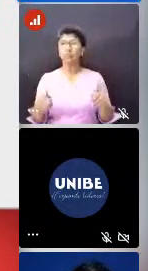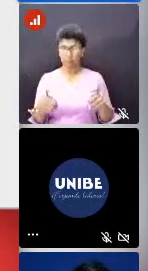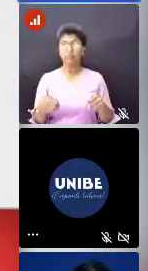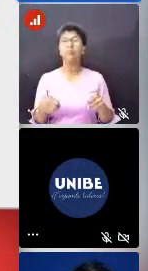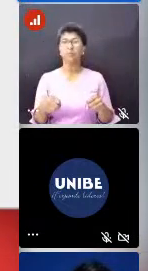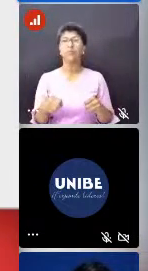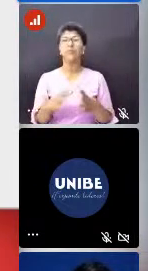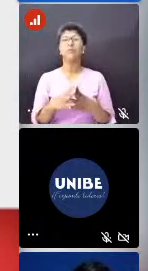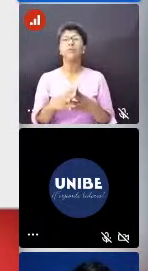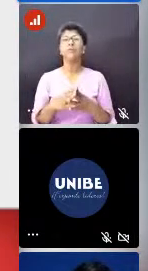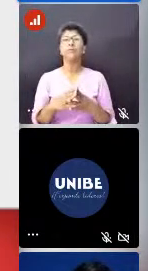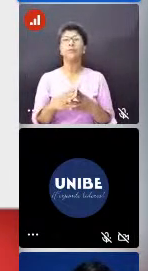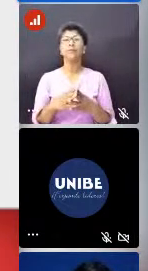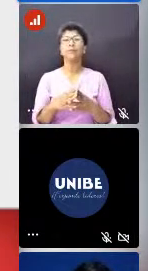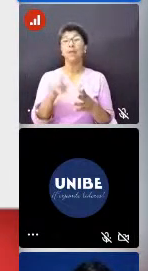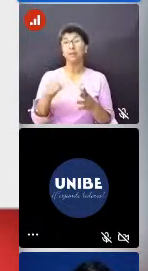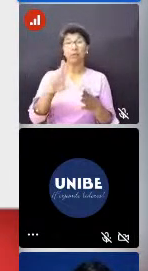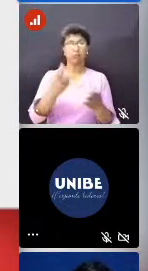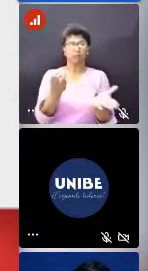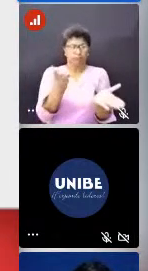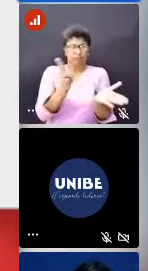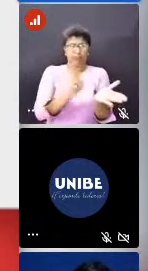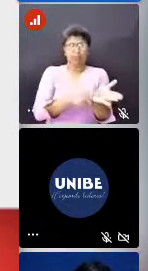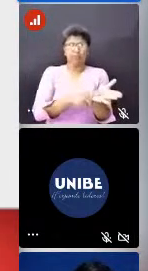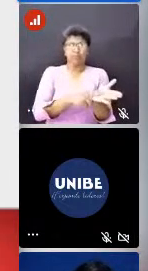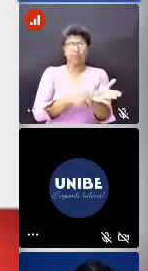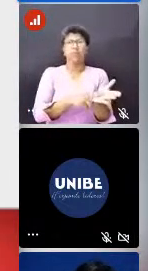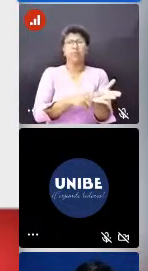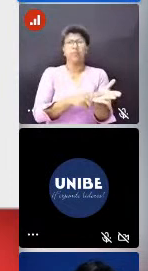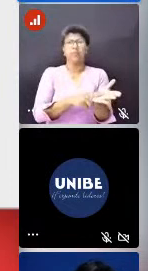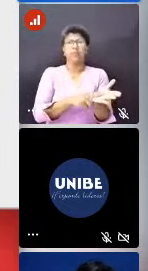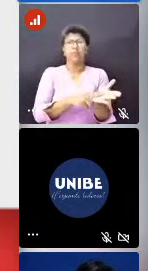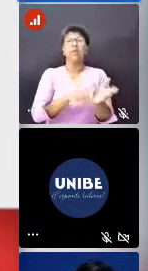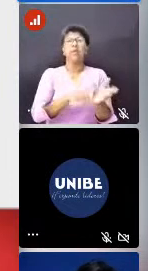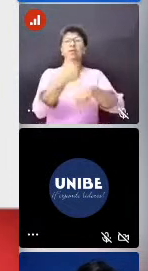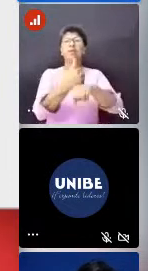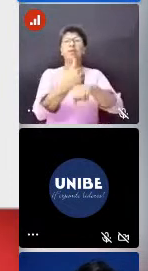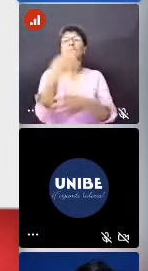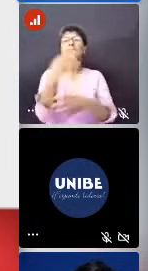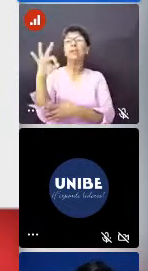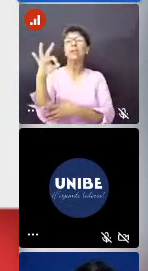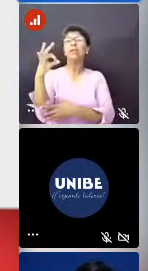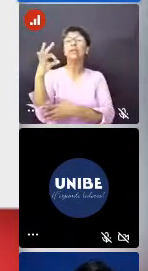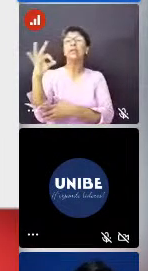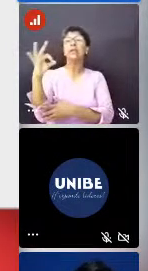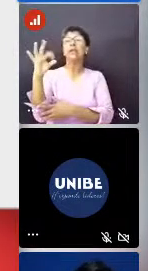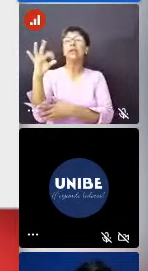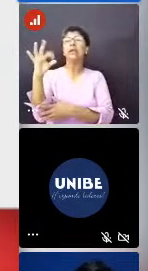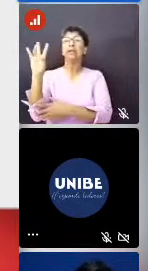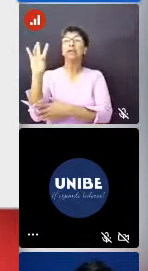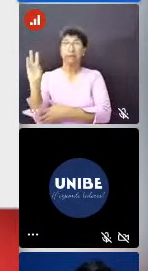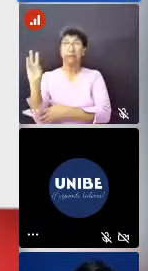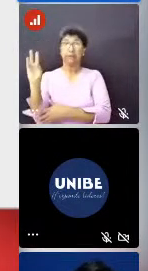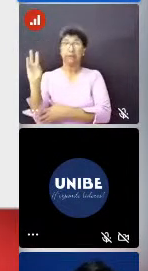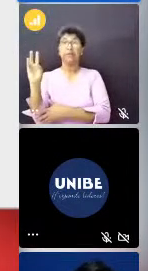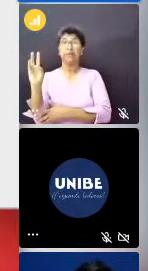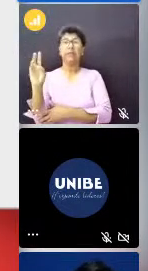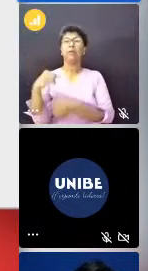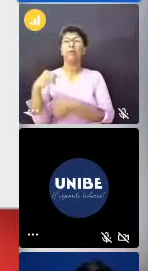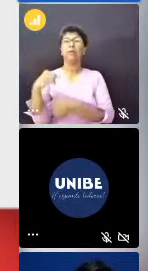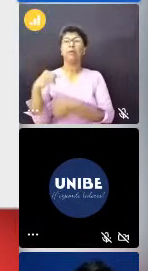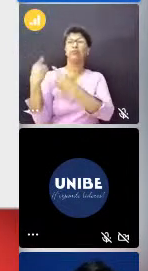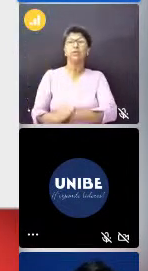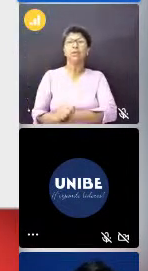also ratified and implemented in 1997. So it has quite a long tradition. It has been updated